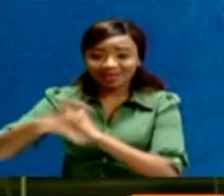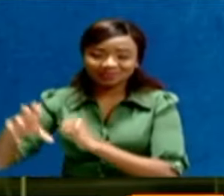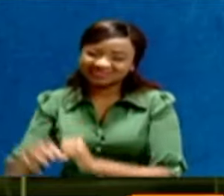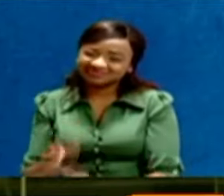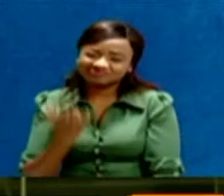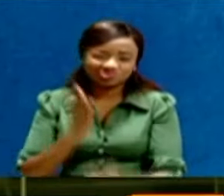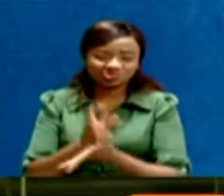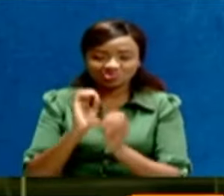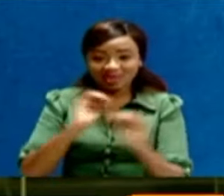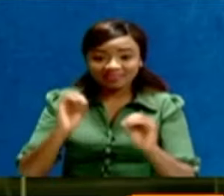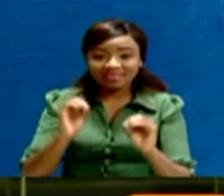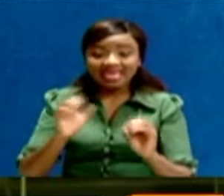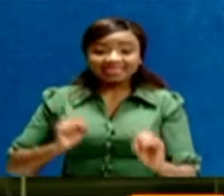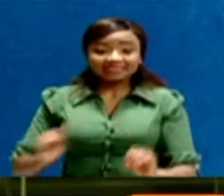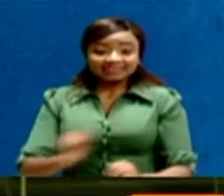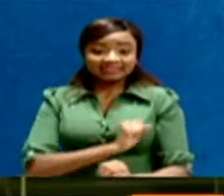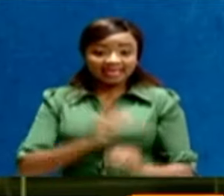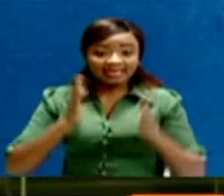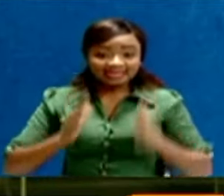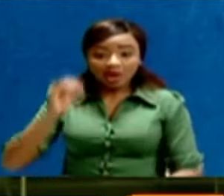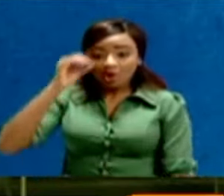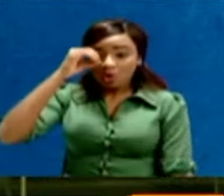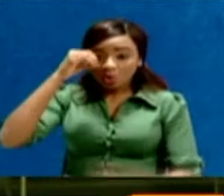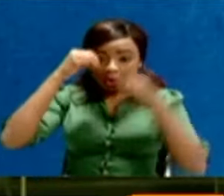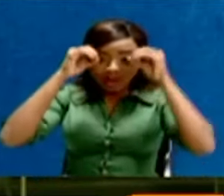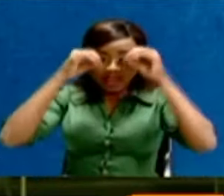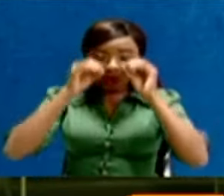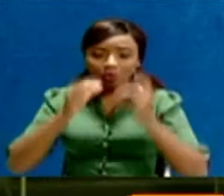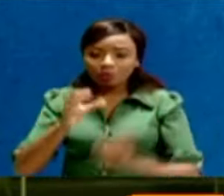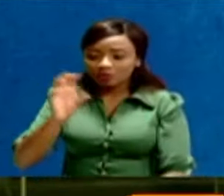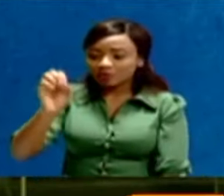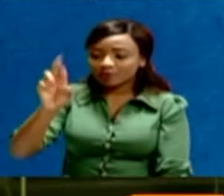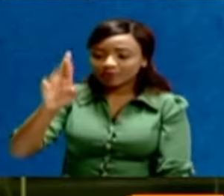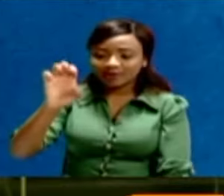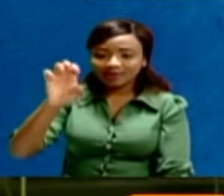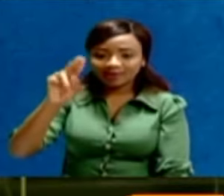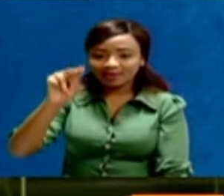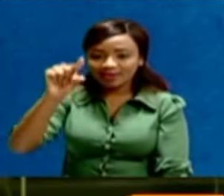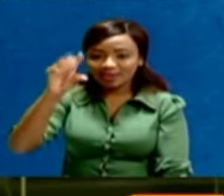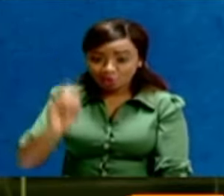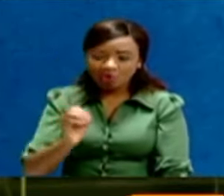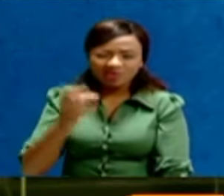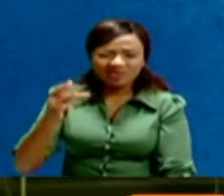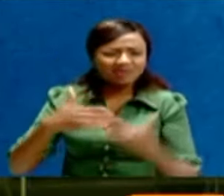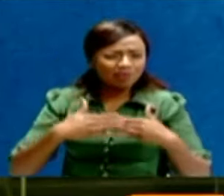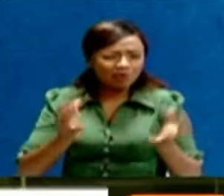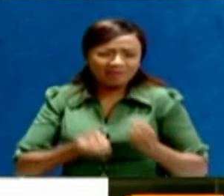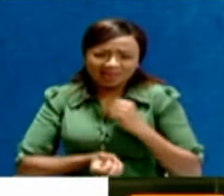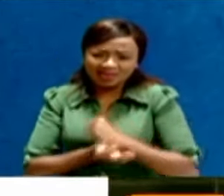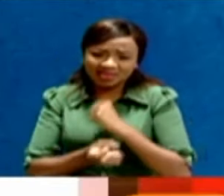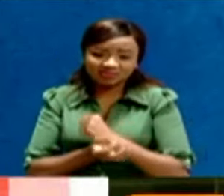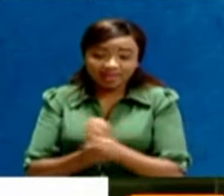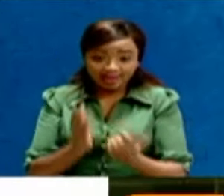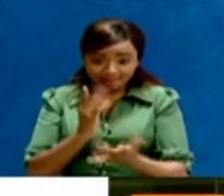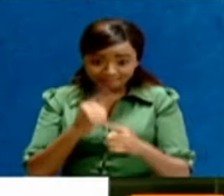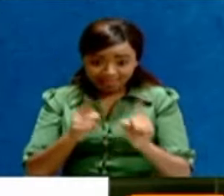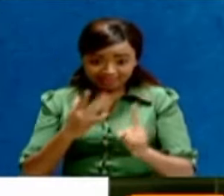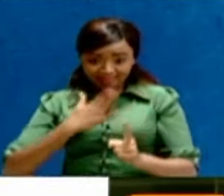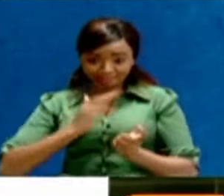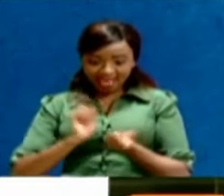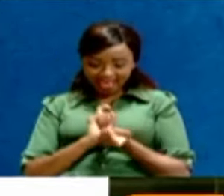Orengo expressed that very well on the floor of the House. In fact, my amendment was as a result